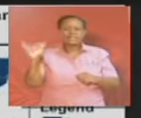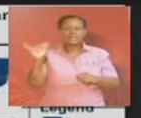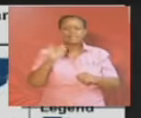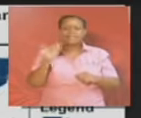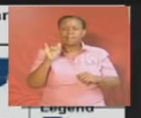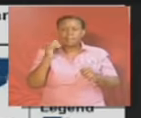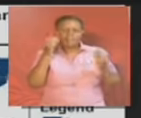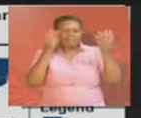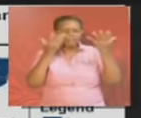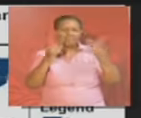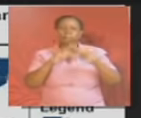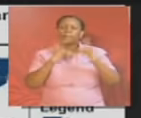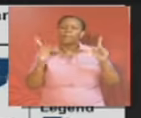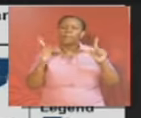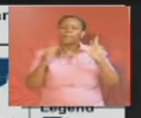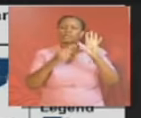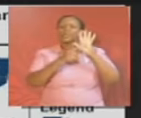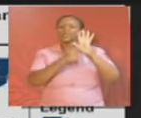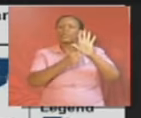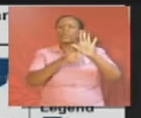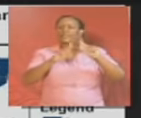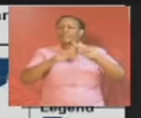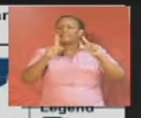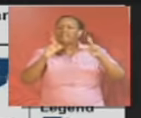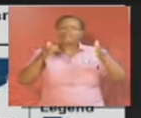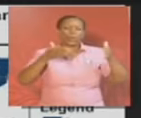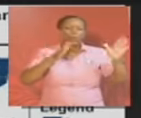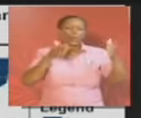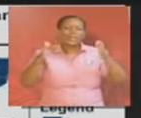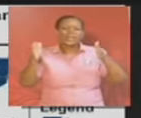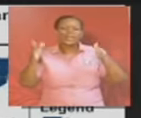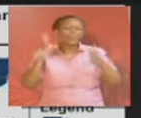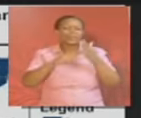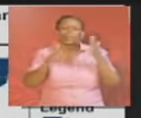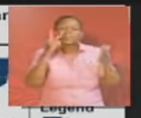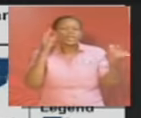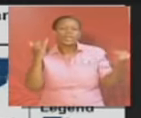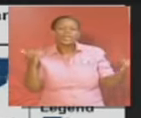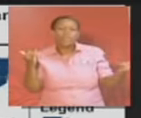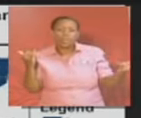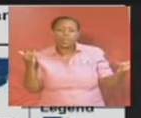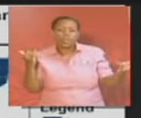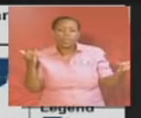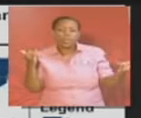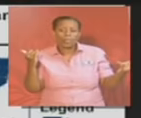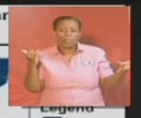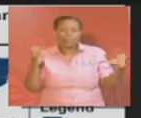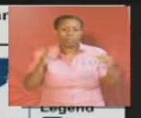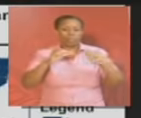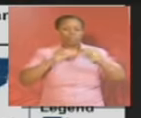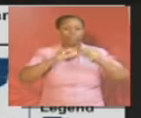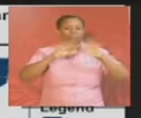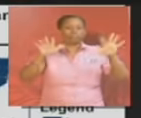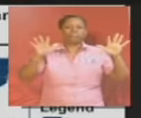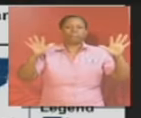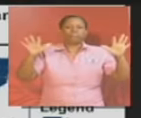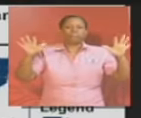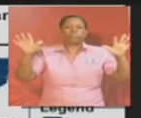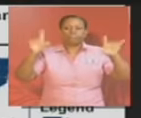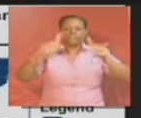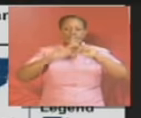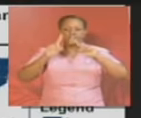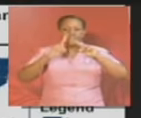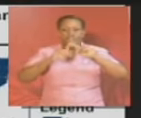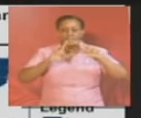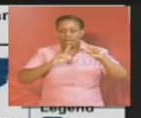aggregated at a different output area. So what we are seeing here, of course, will be spread in various parts of the country, and this would have been during